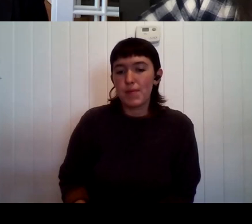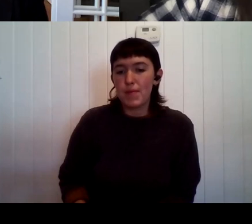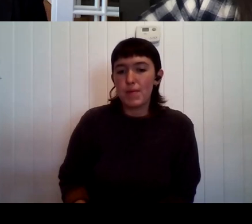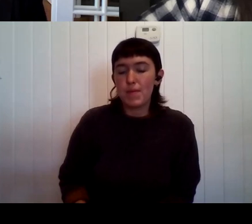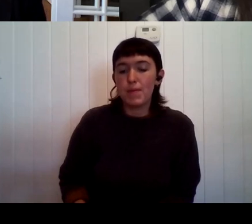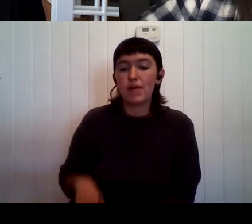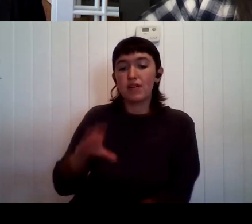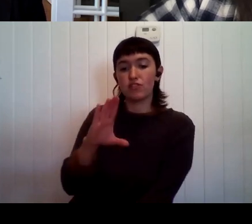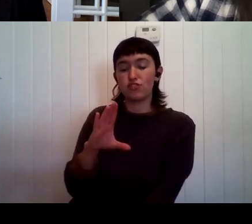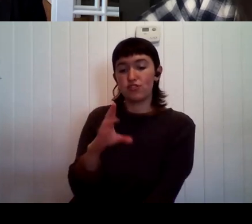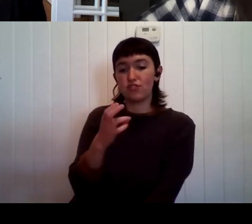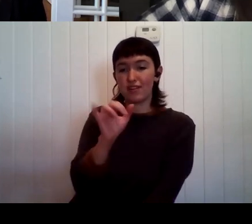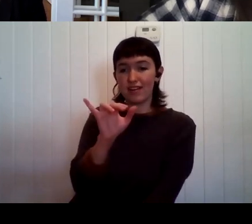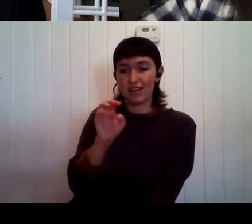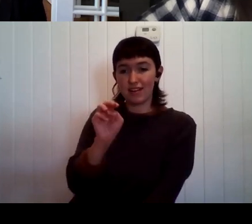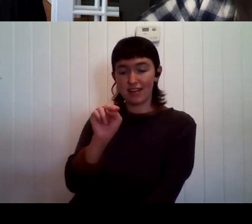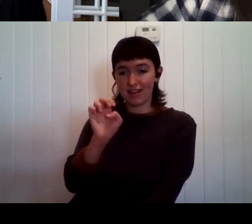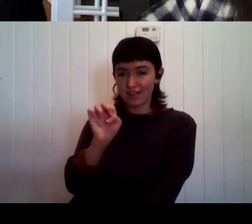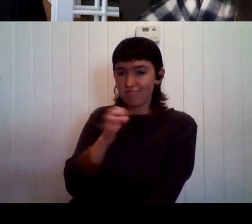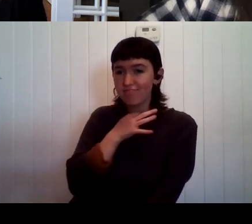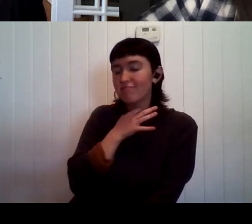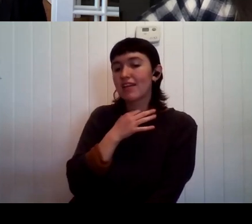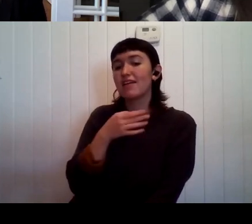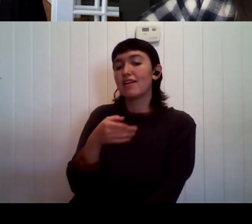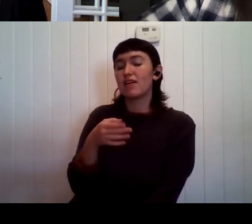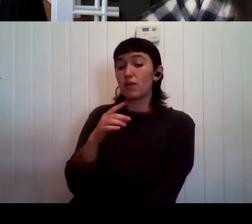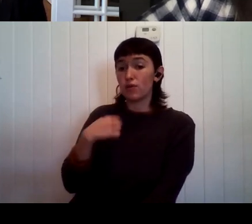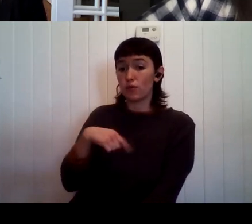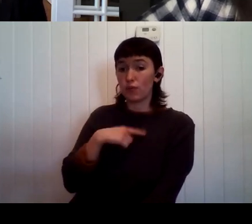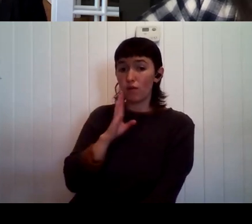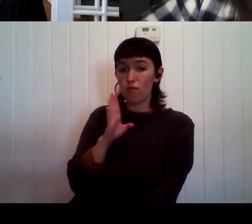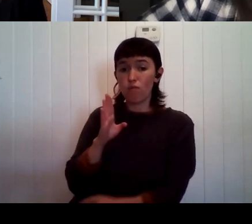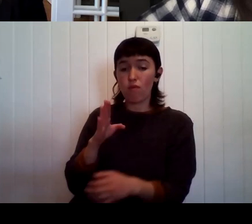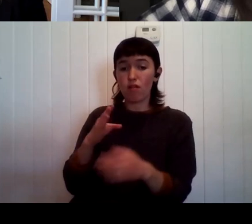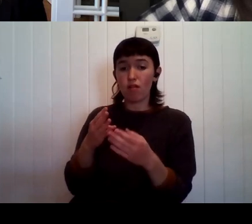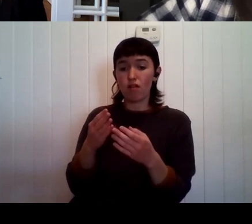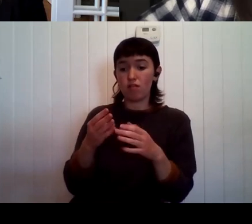Cheyenne wants to know, will we ever run out of fresh water because of diseases and deforestation?